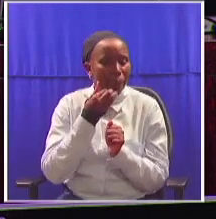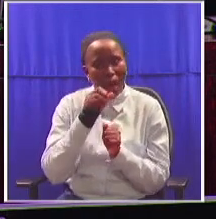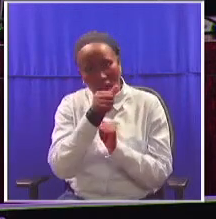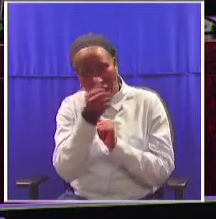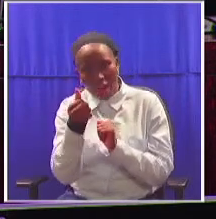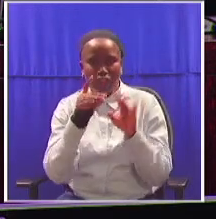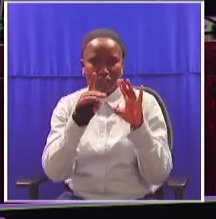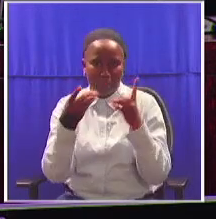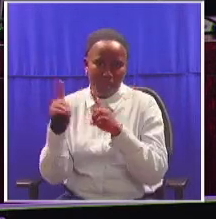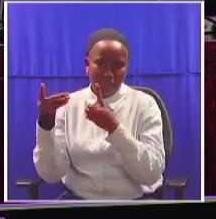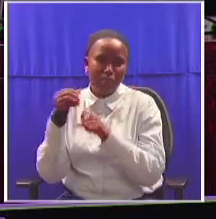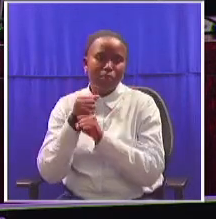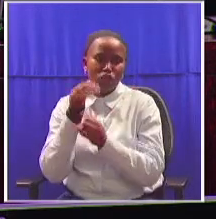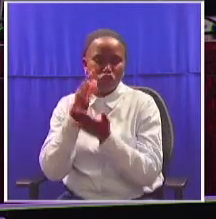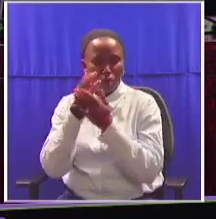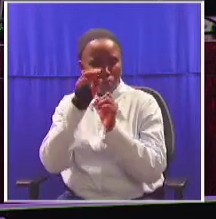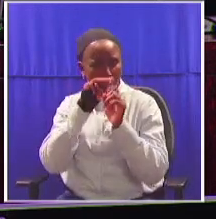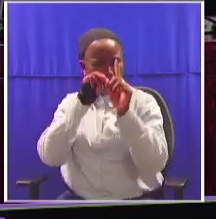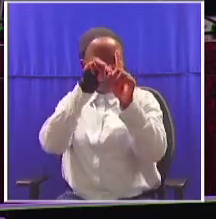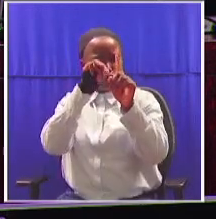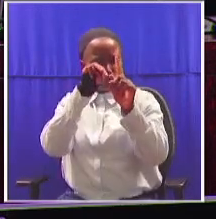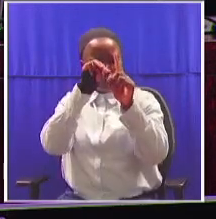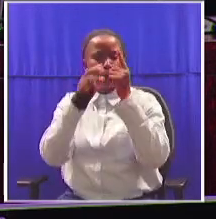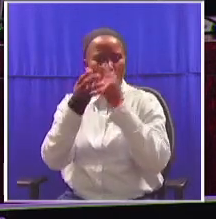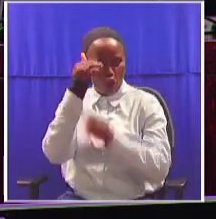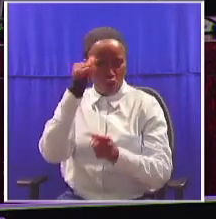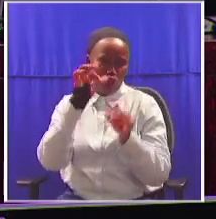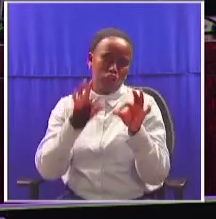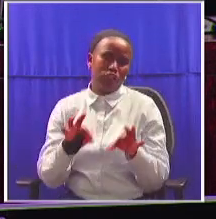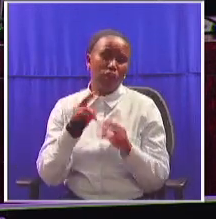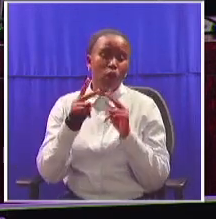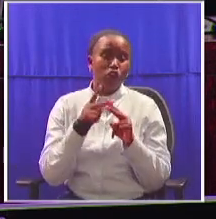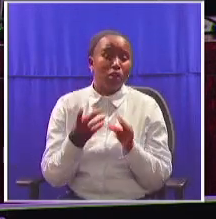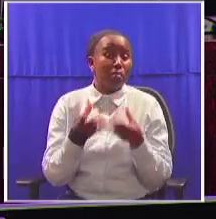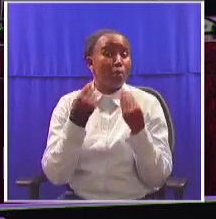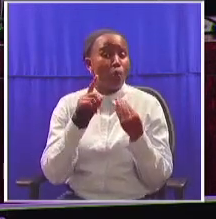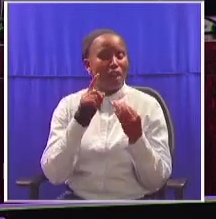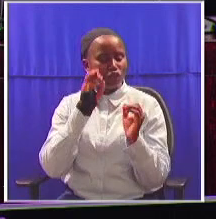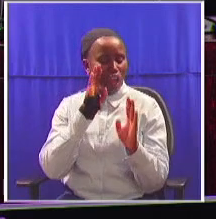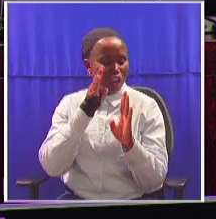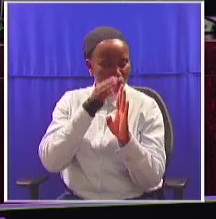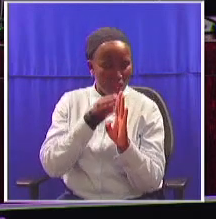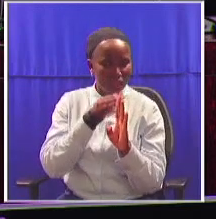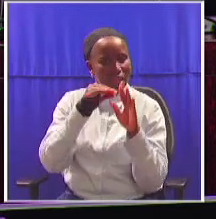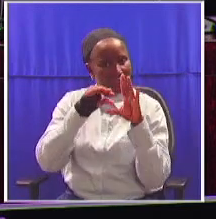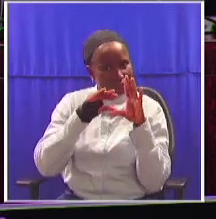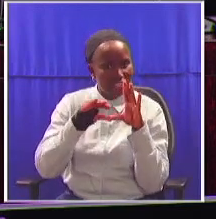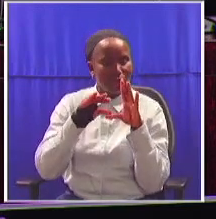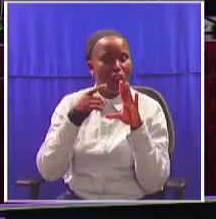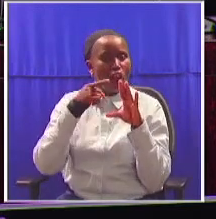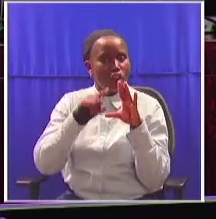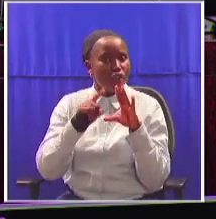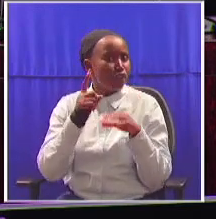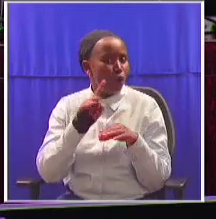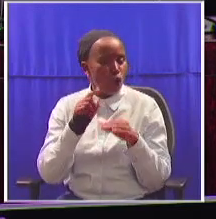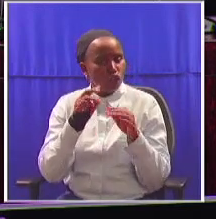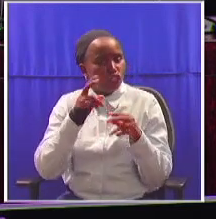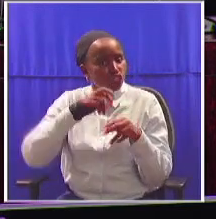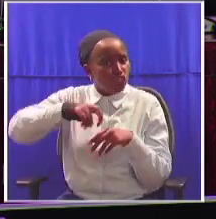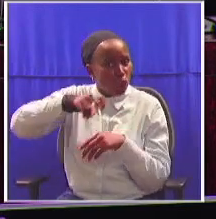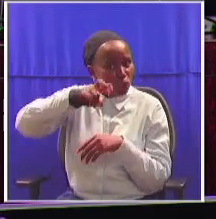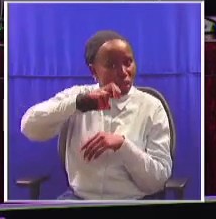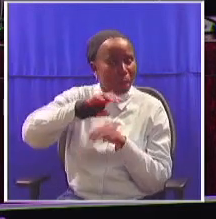missions will seek out foreign direct investment opportunities, promote tourism, and